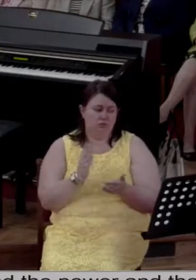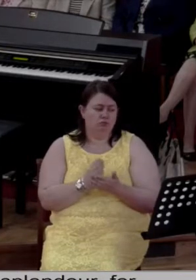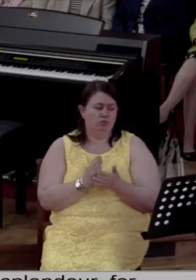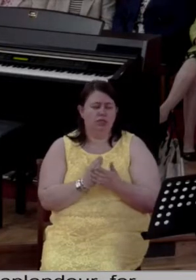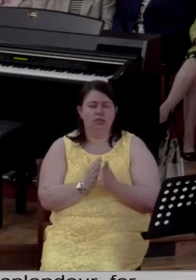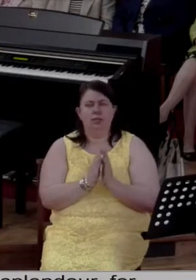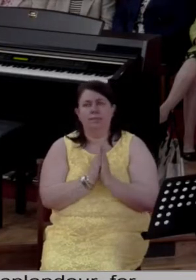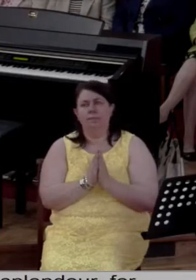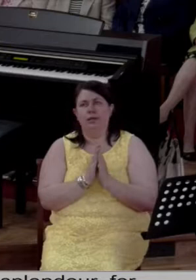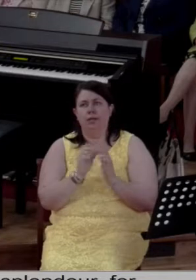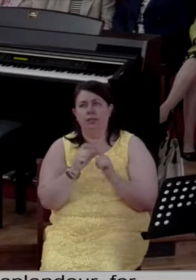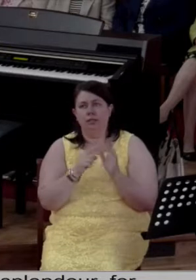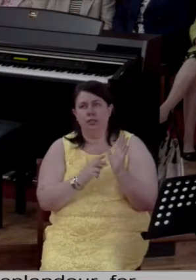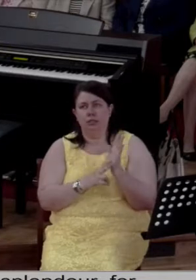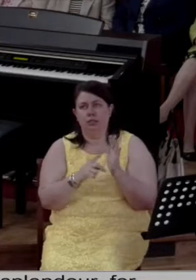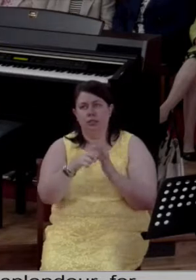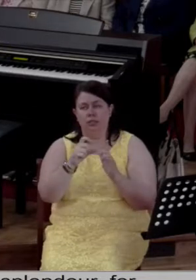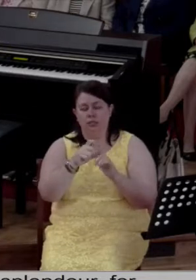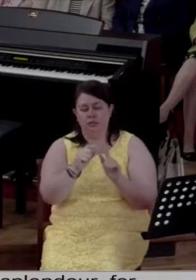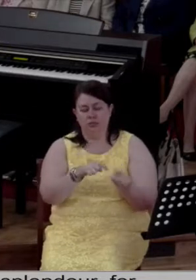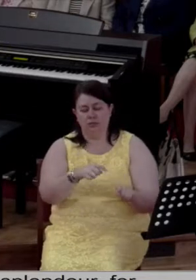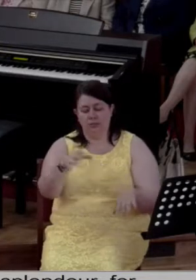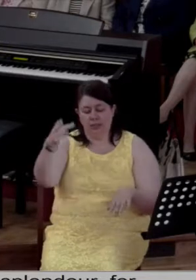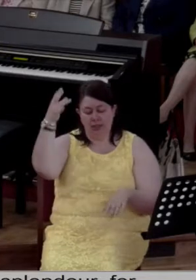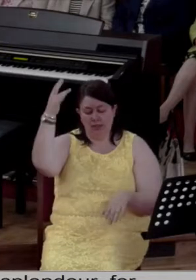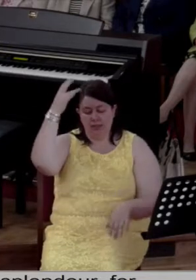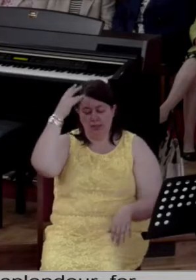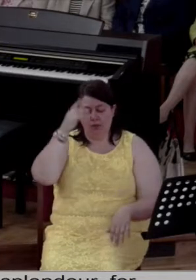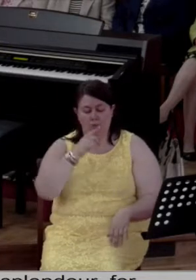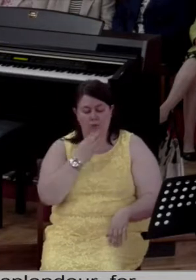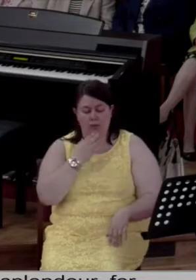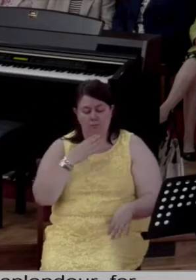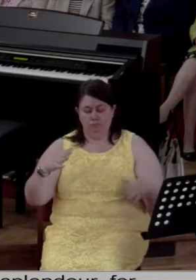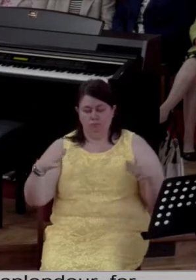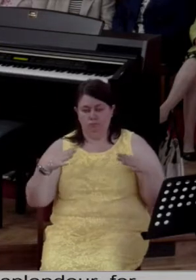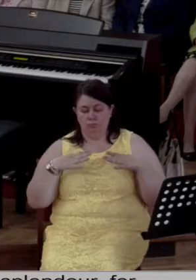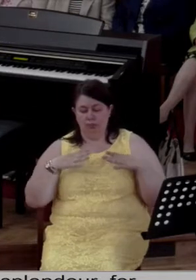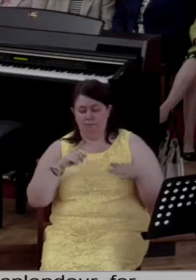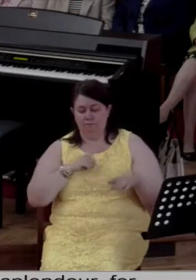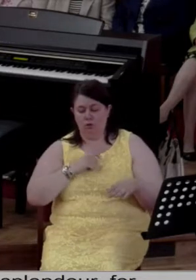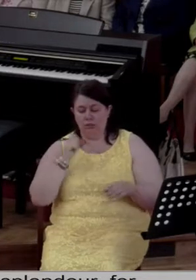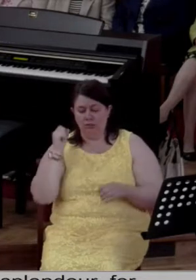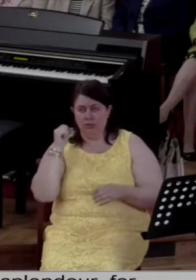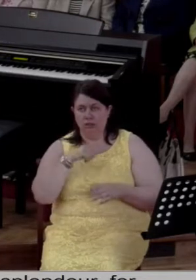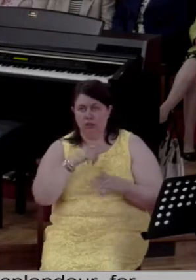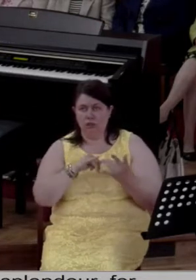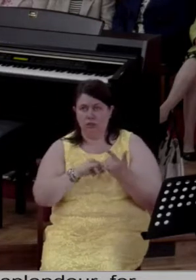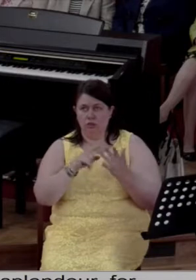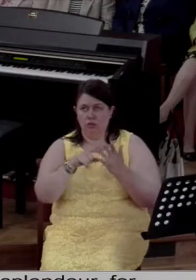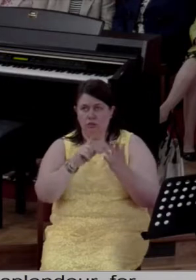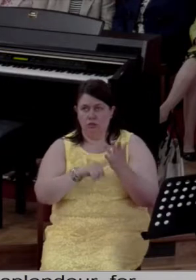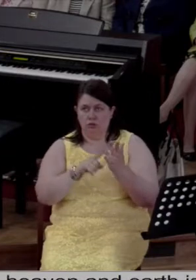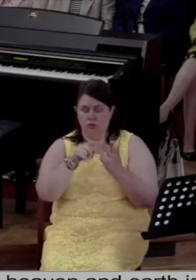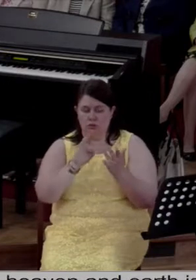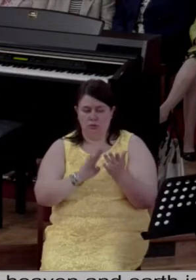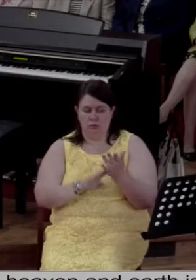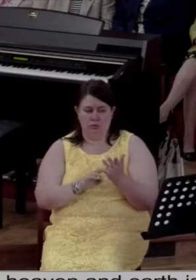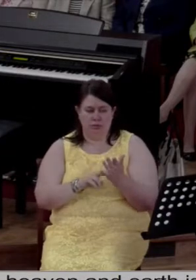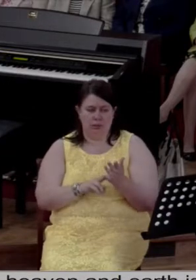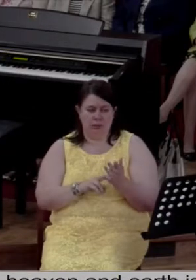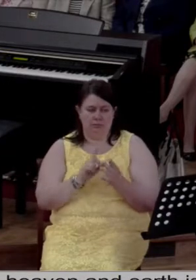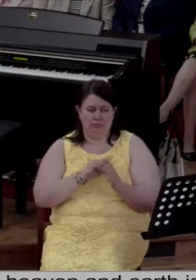the king, as he made preparations for his son Solomon to take over